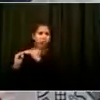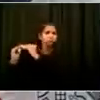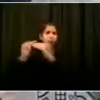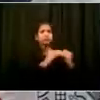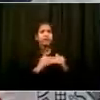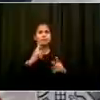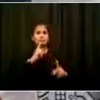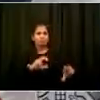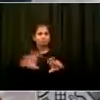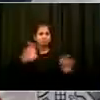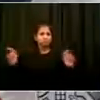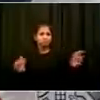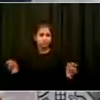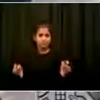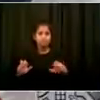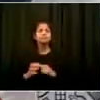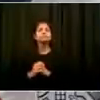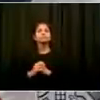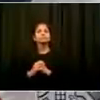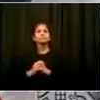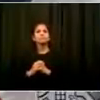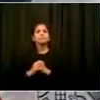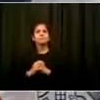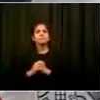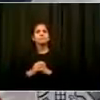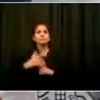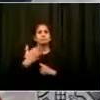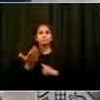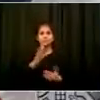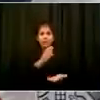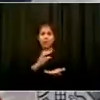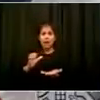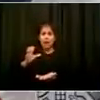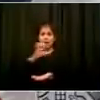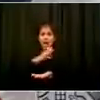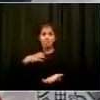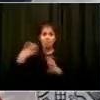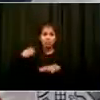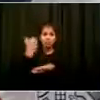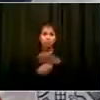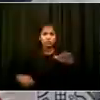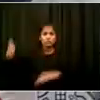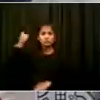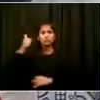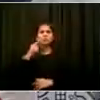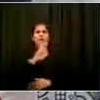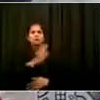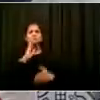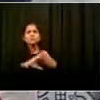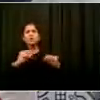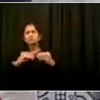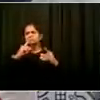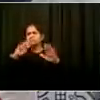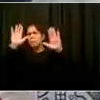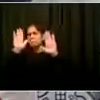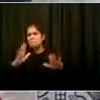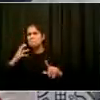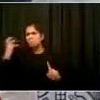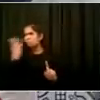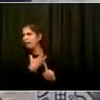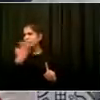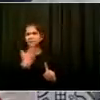an example of exactly what we want to foster and support. And you heard about the new approach, but now I want you to